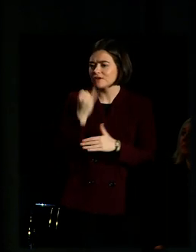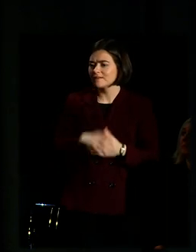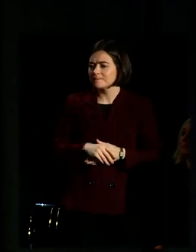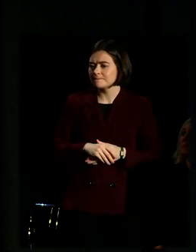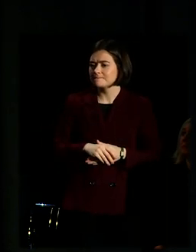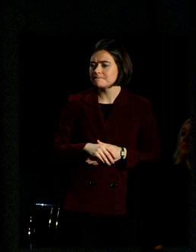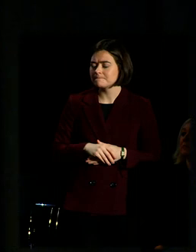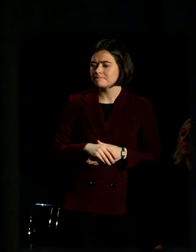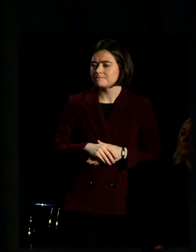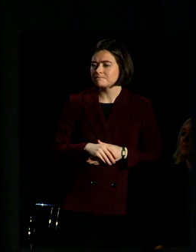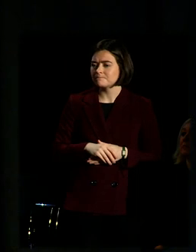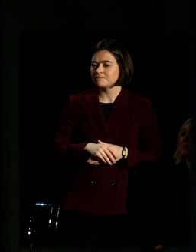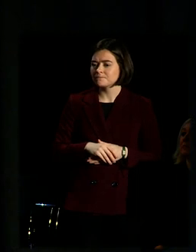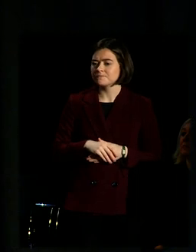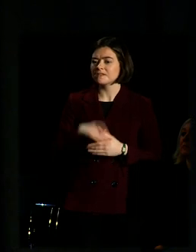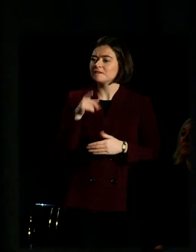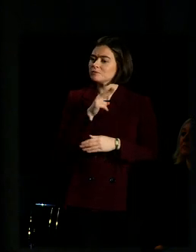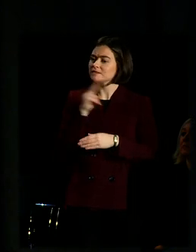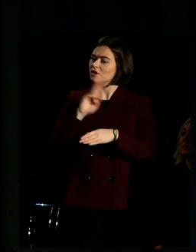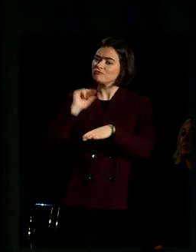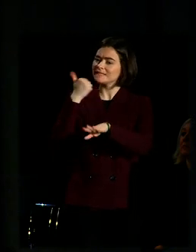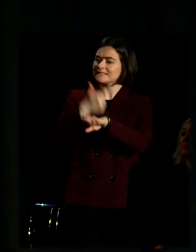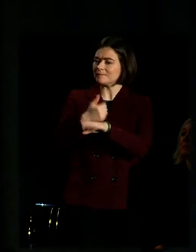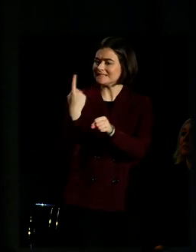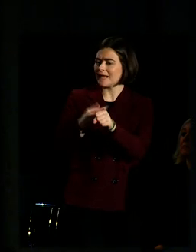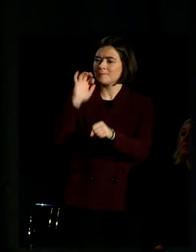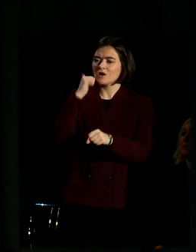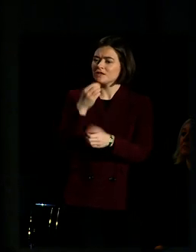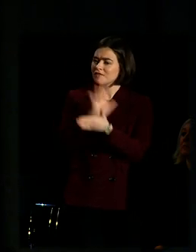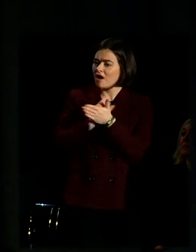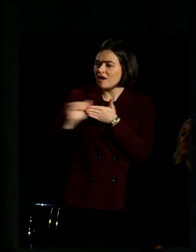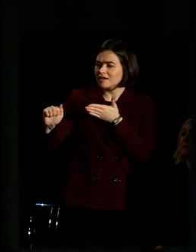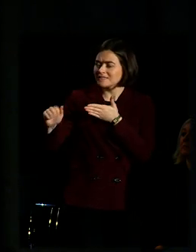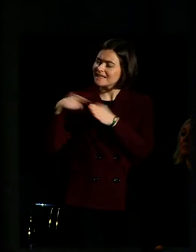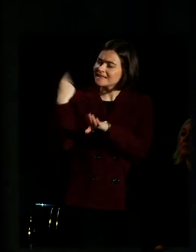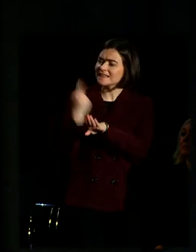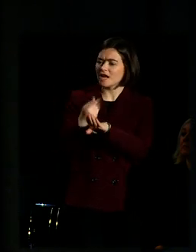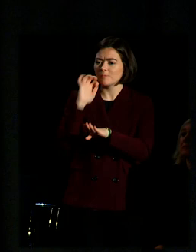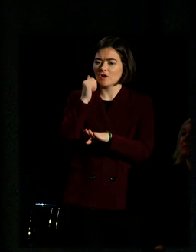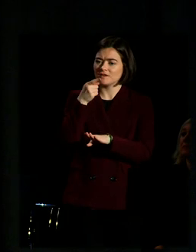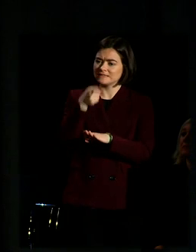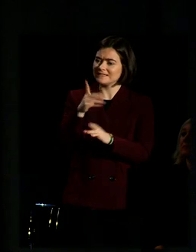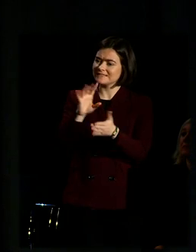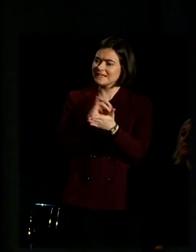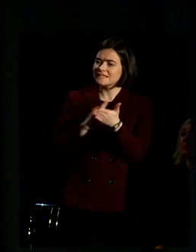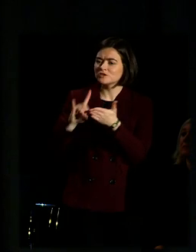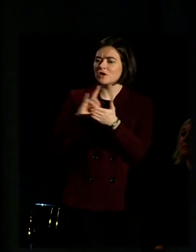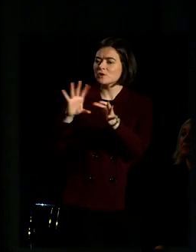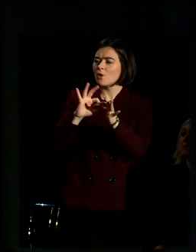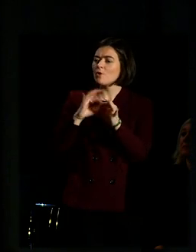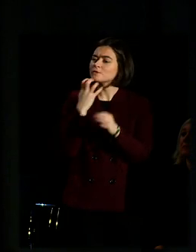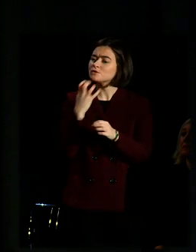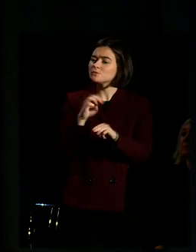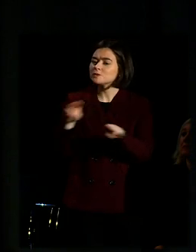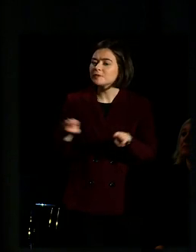Israel was not re-established because of the Holocaust. It exists because it is the historic home of the Jewish people.